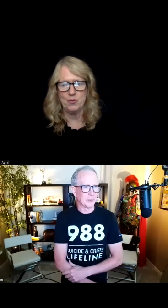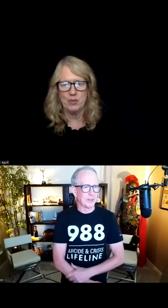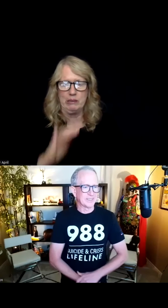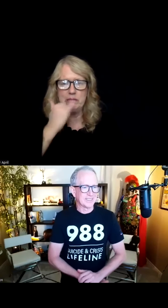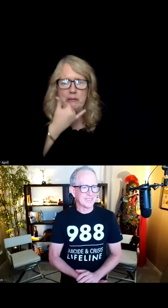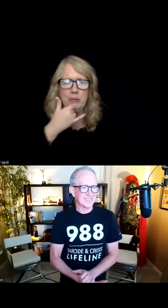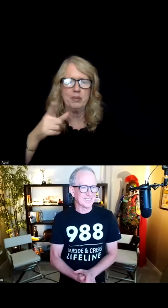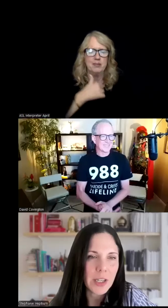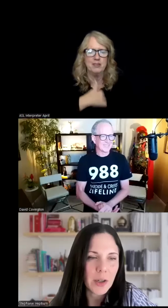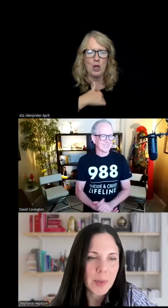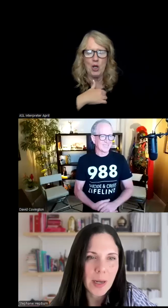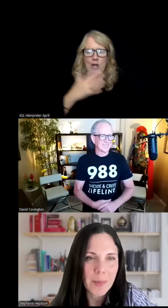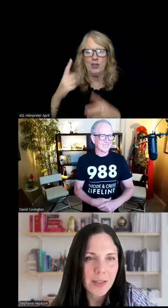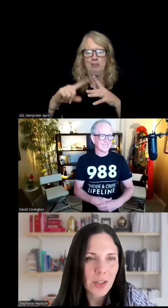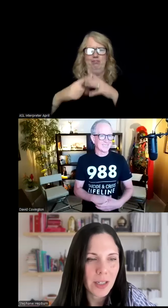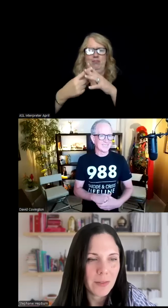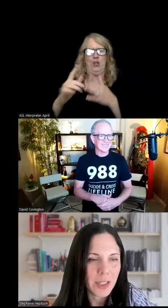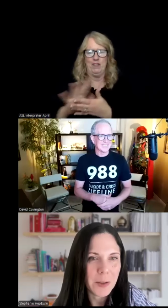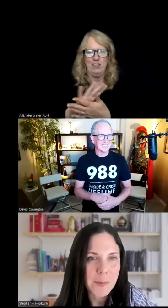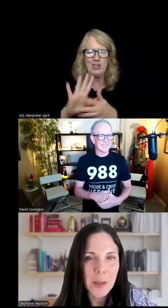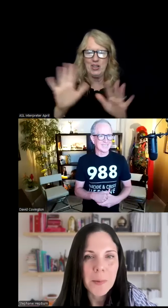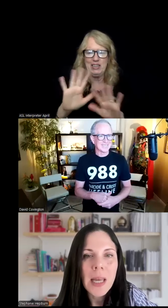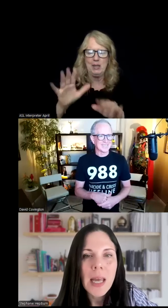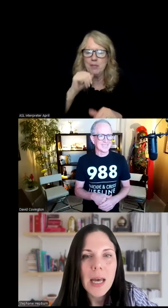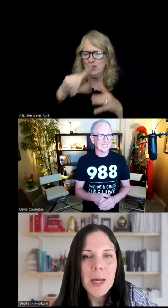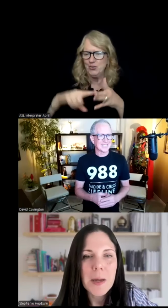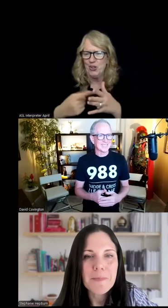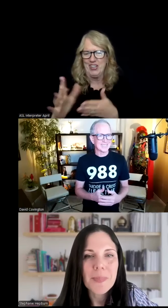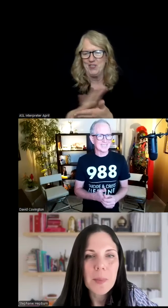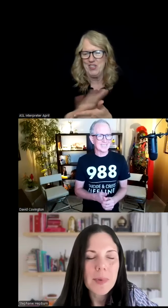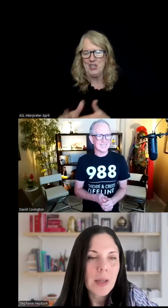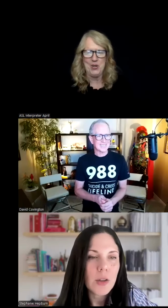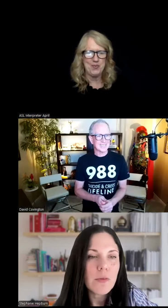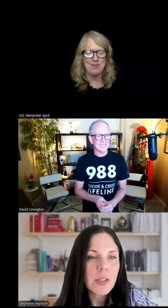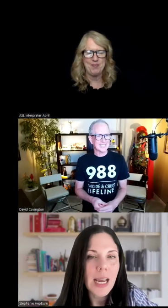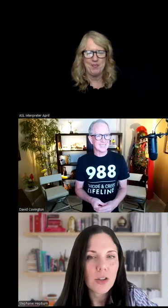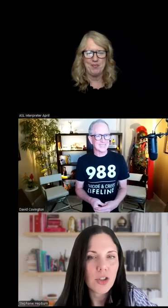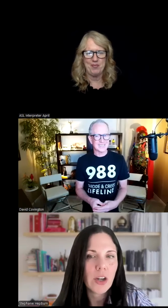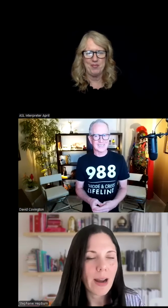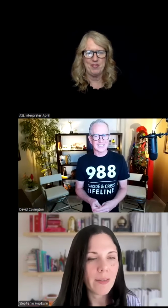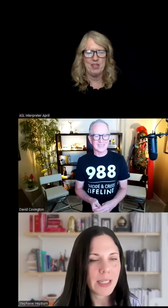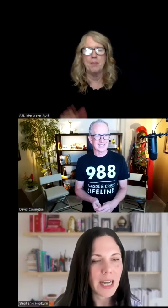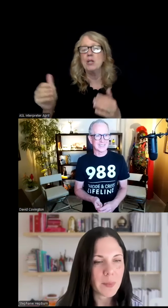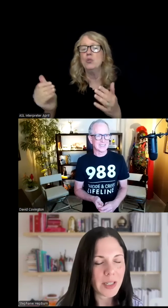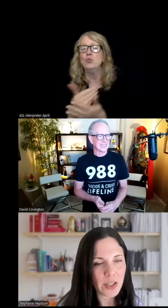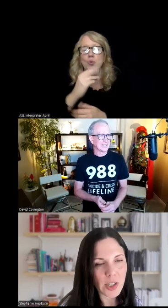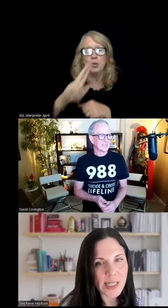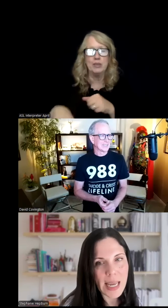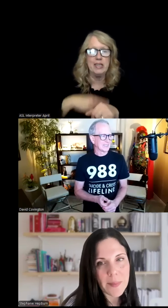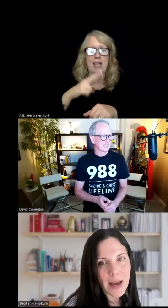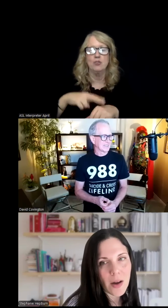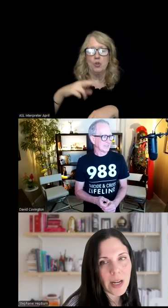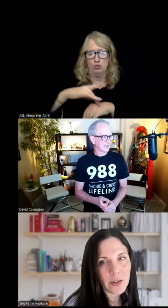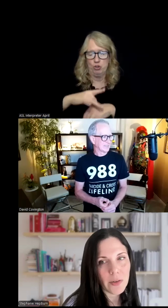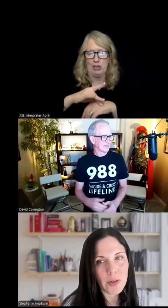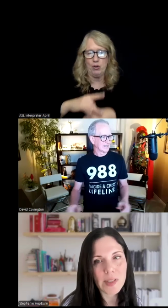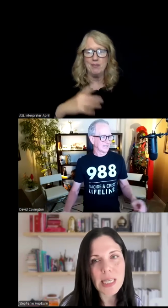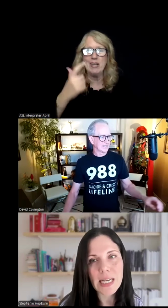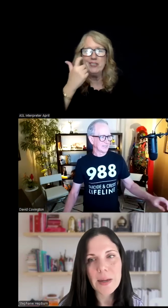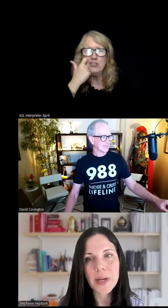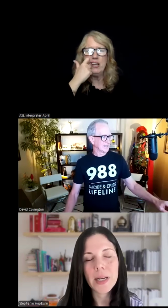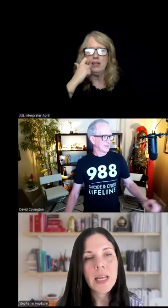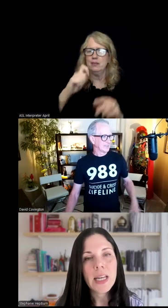it prompted me to start a video, but I'm not starting a video. So a new National Geographic documentary just came out. I don't know